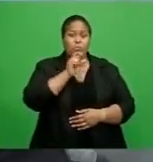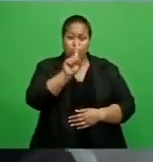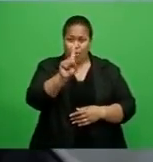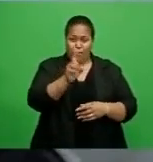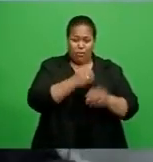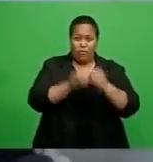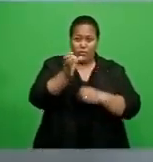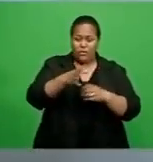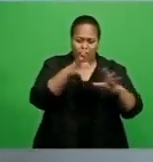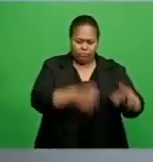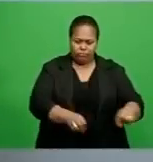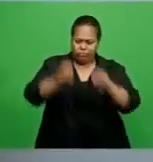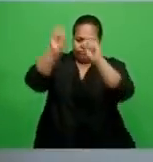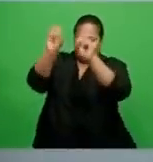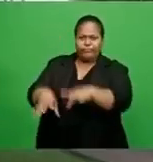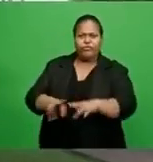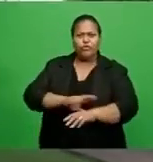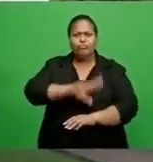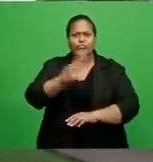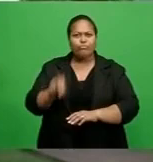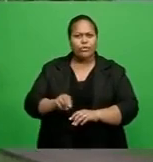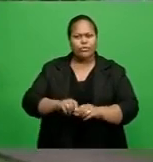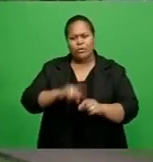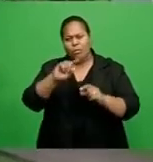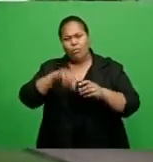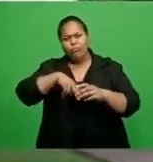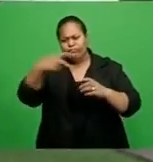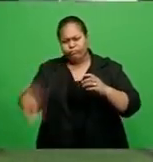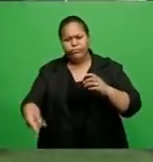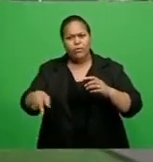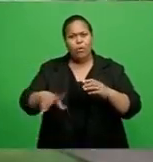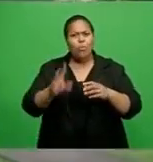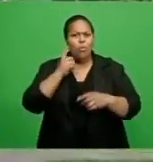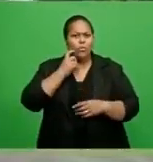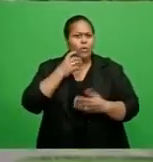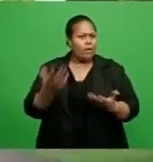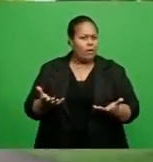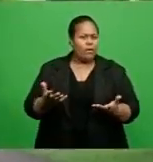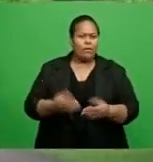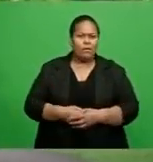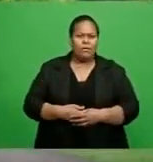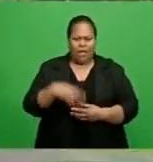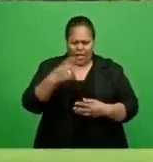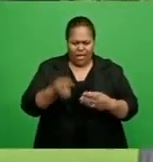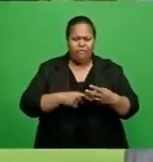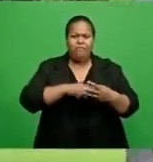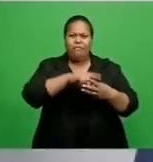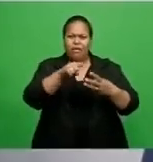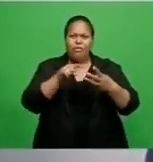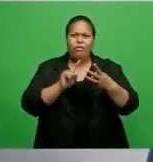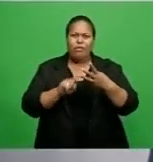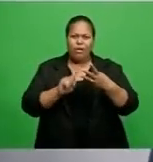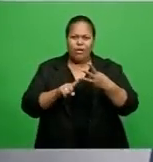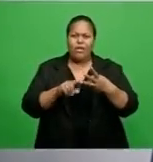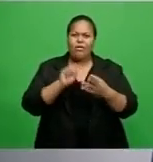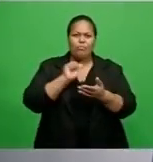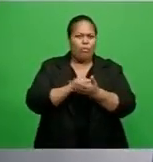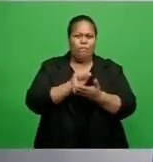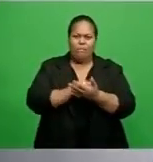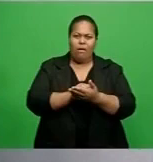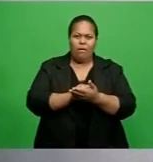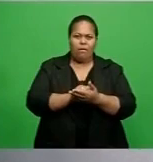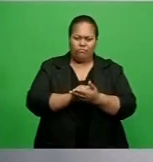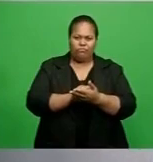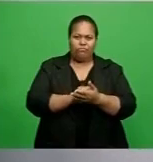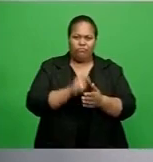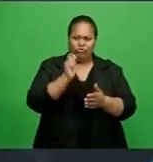They're charged with act with intent to cause grievous harm, assault causing actual bodily harm, and common assault. Female